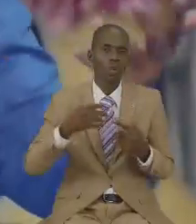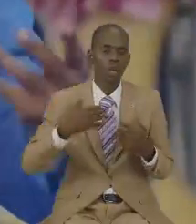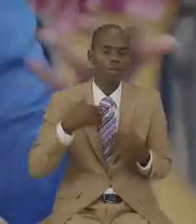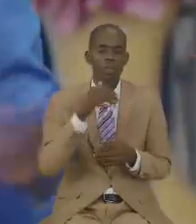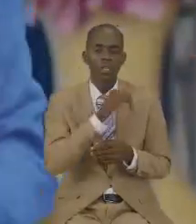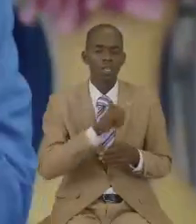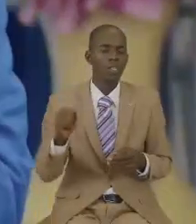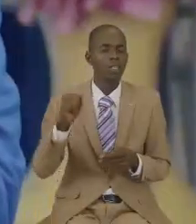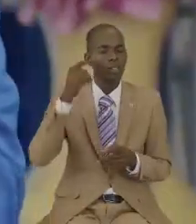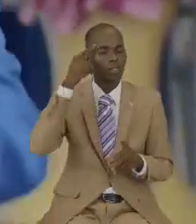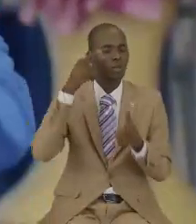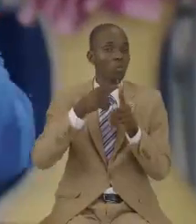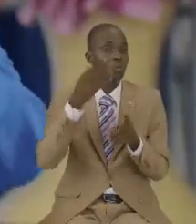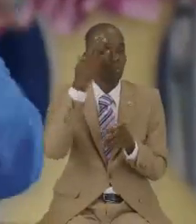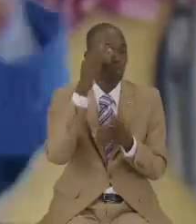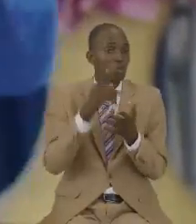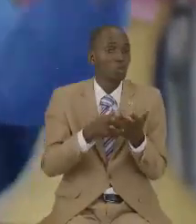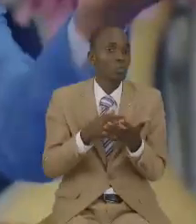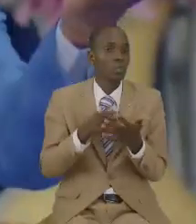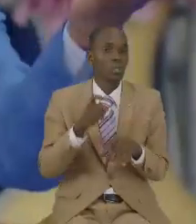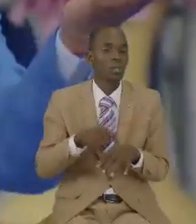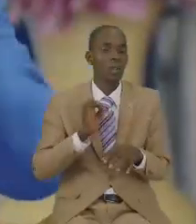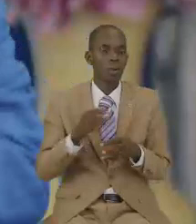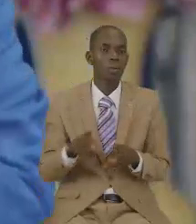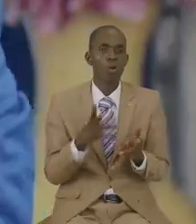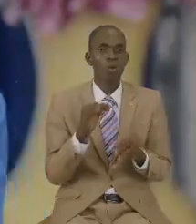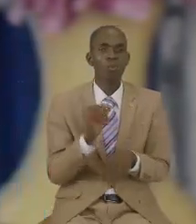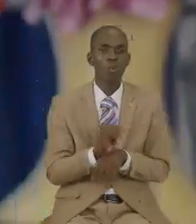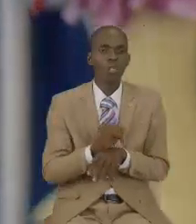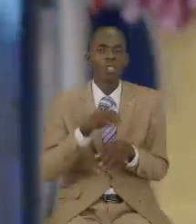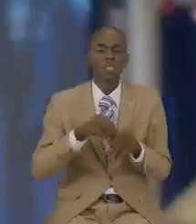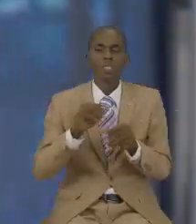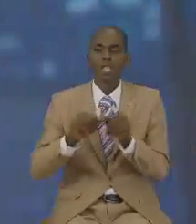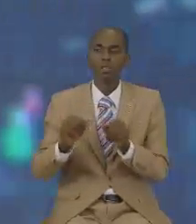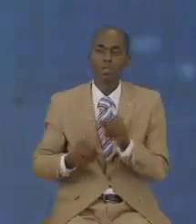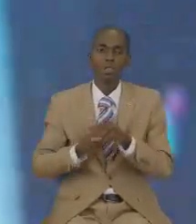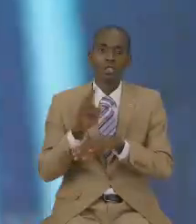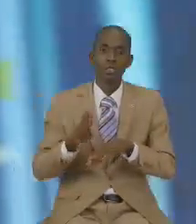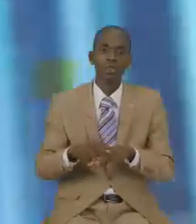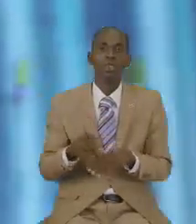system of work in every nation, they have the age